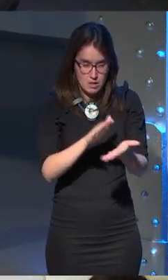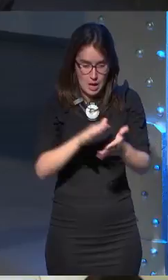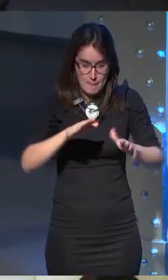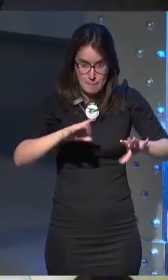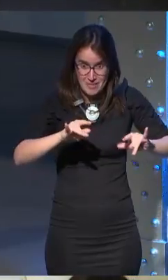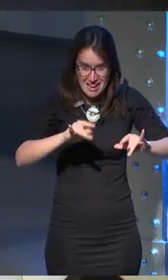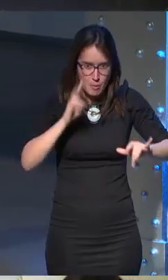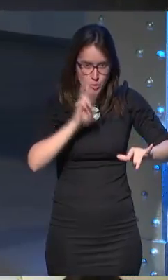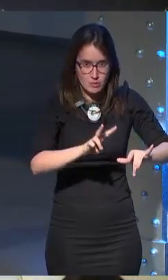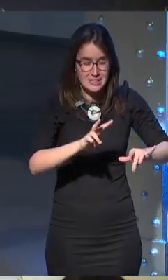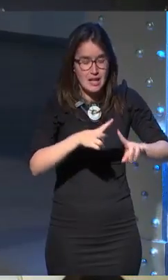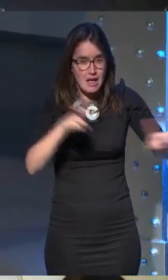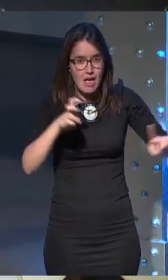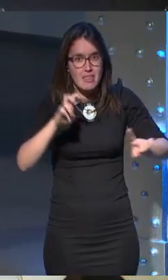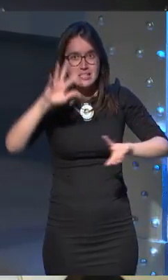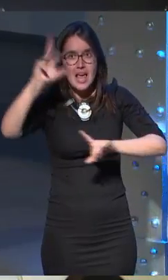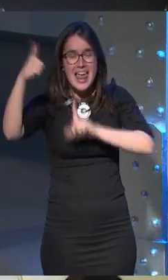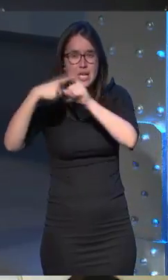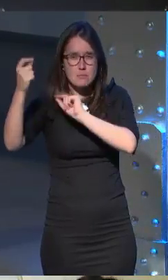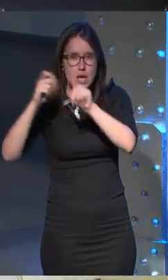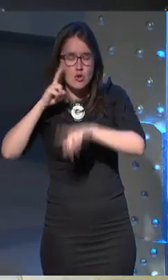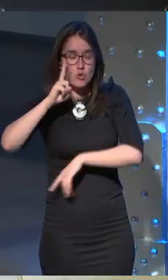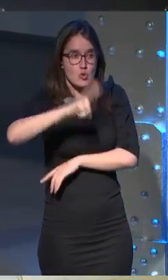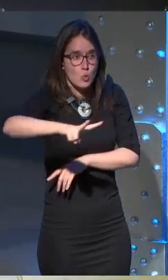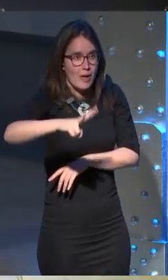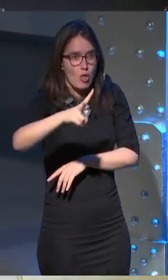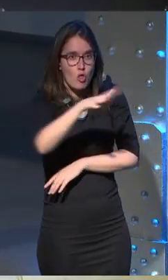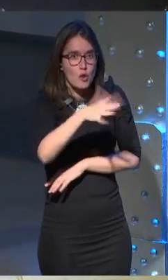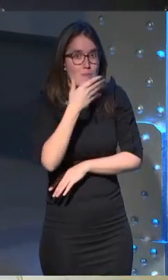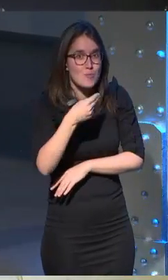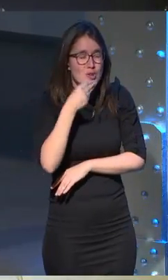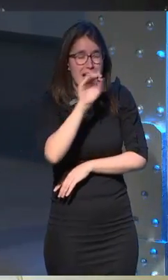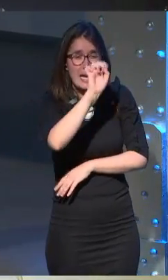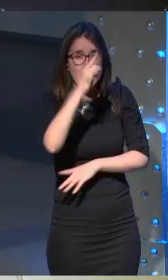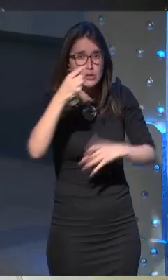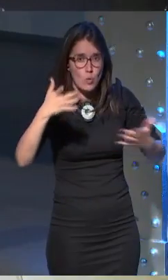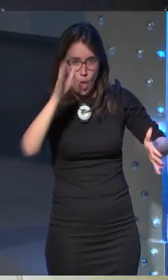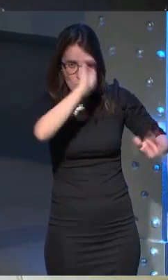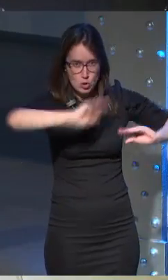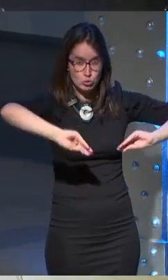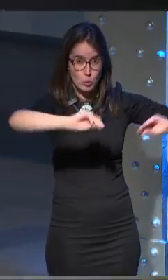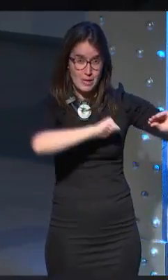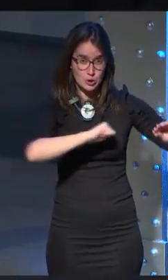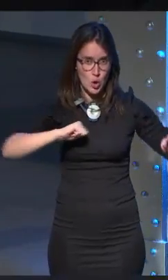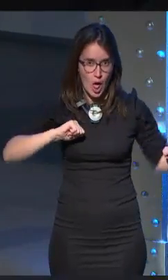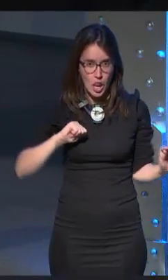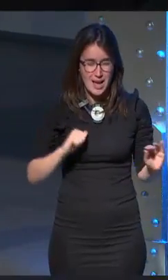favorite postcard of the Earth. So from up there, what's the most beautiful place to your mind?